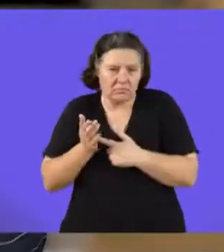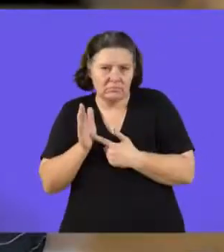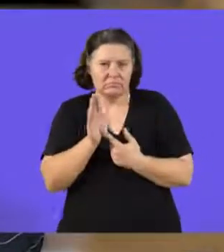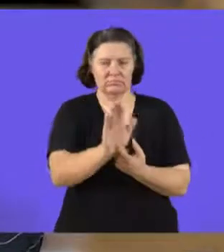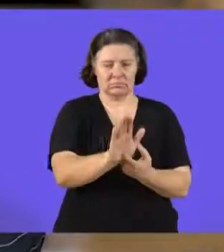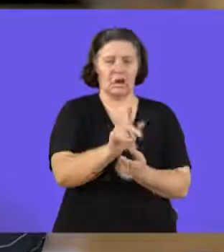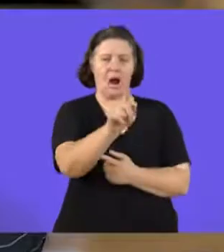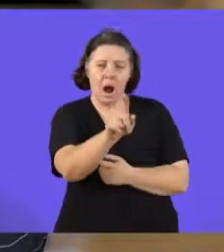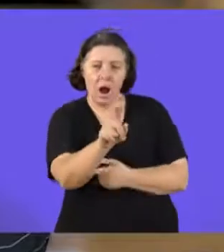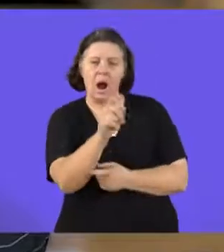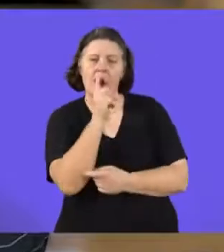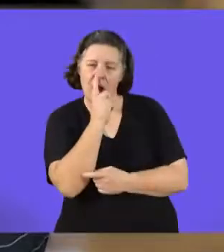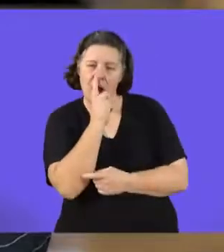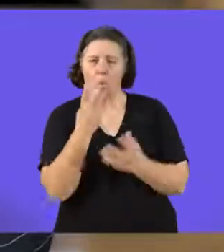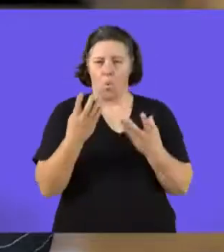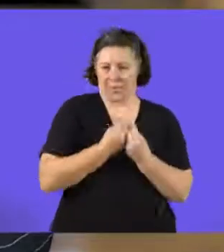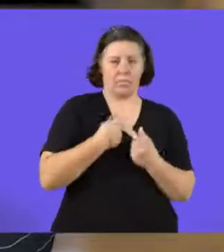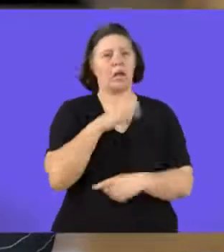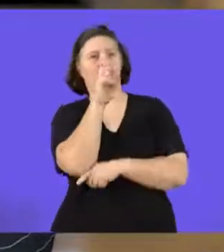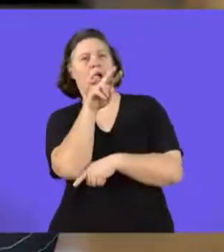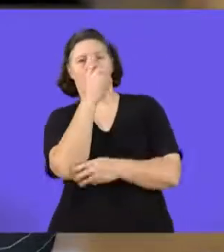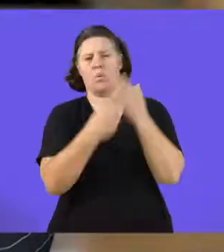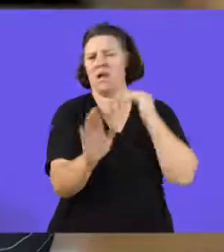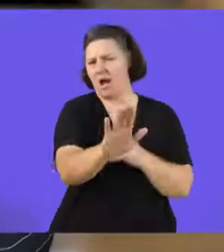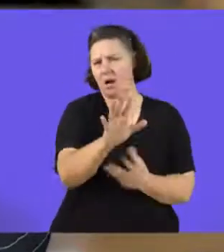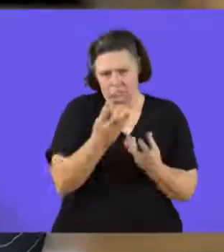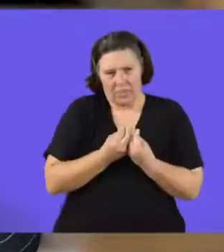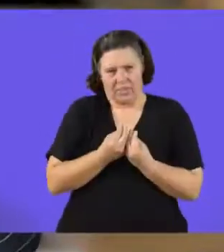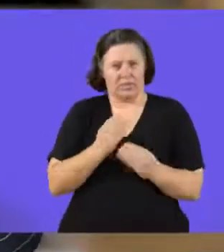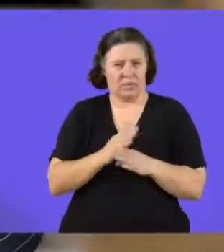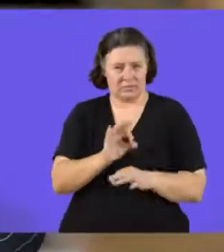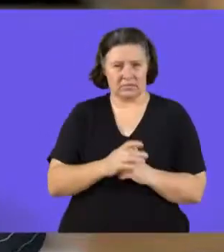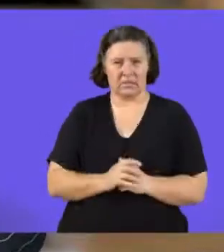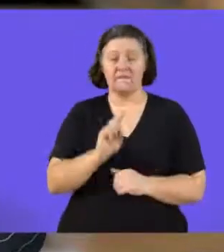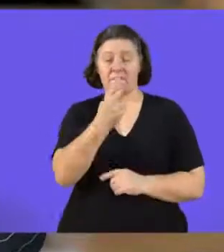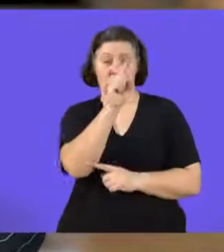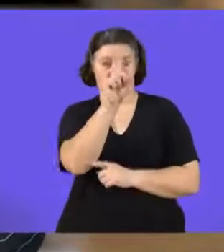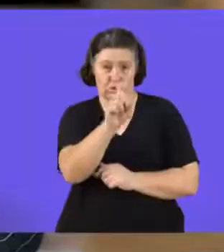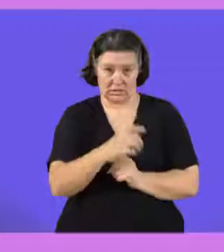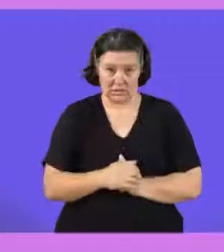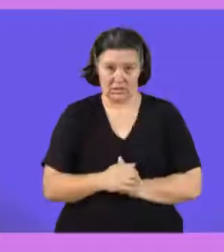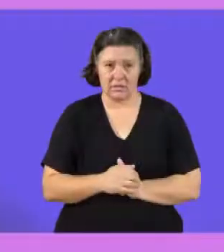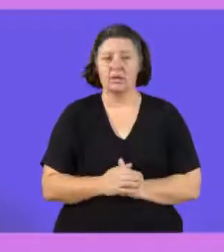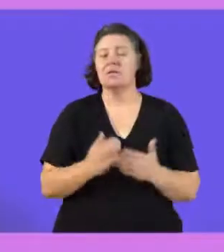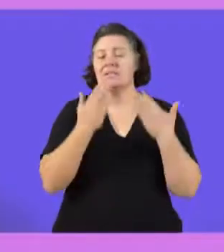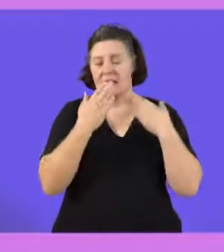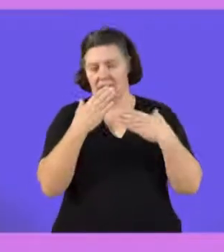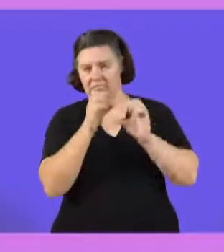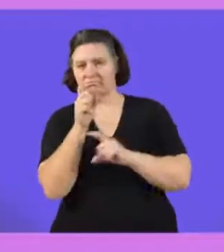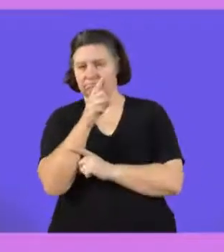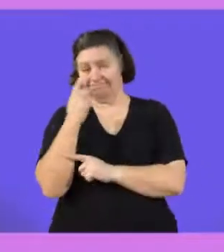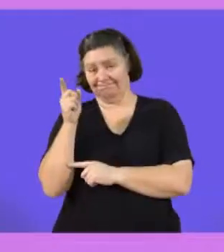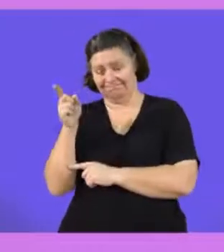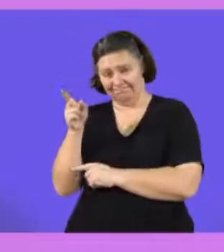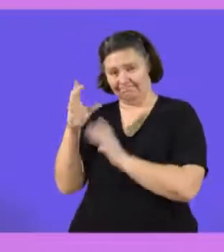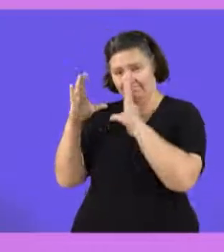we project to you, make sure that you work with me through it. All right, so let's look at the first question. It says here, study